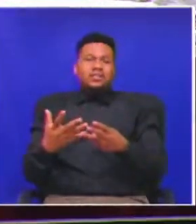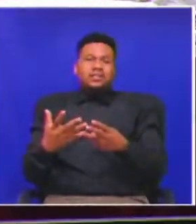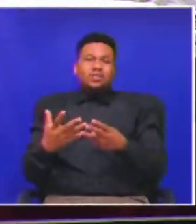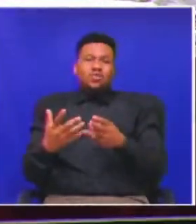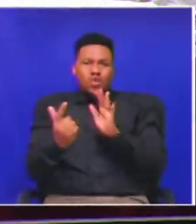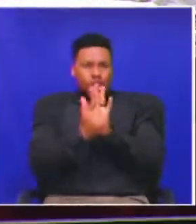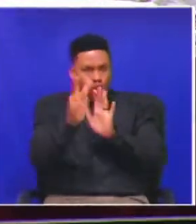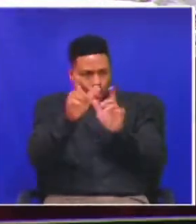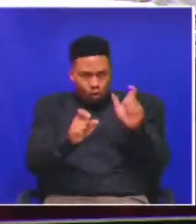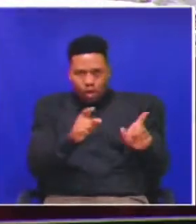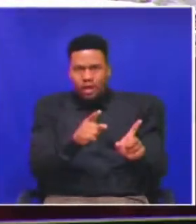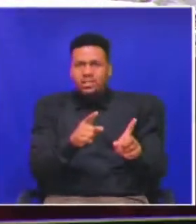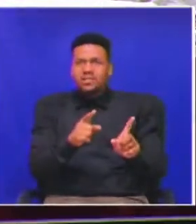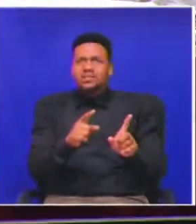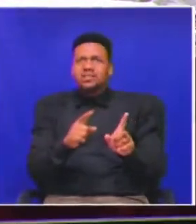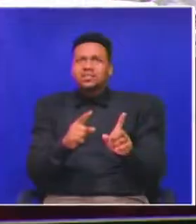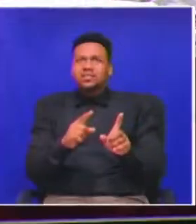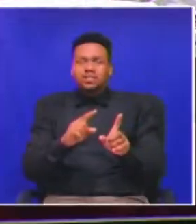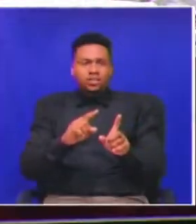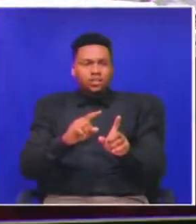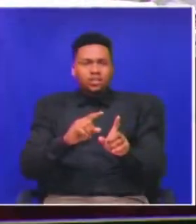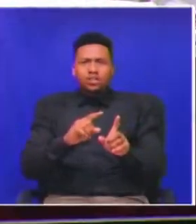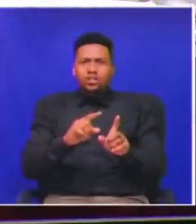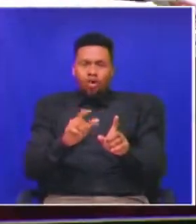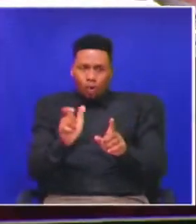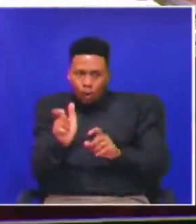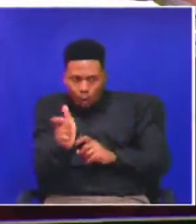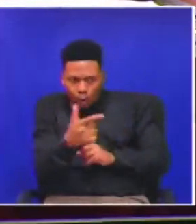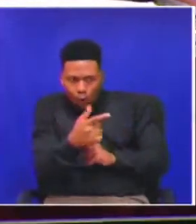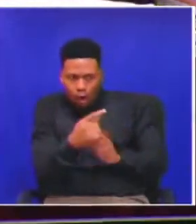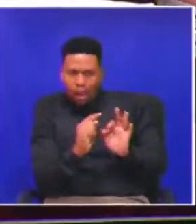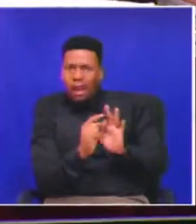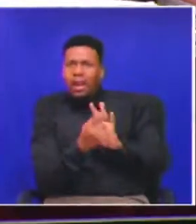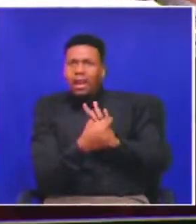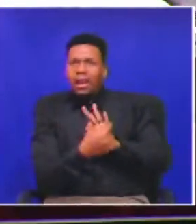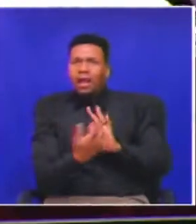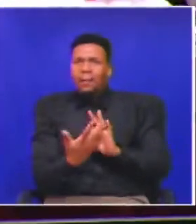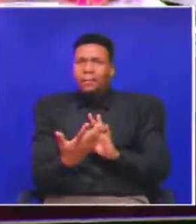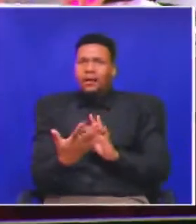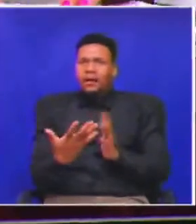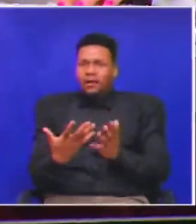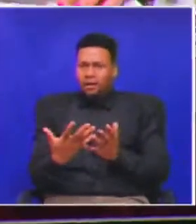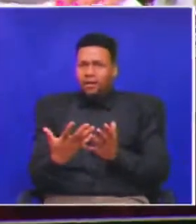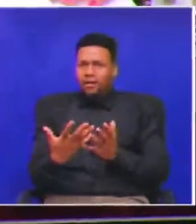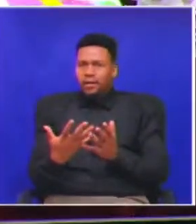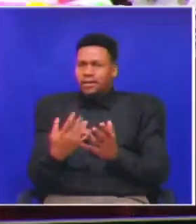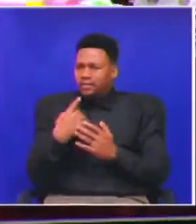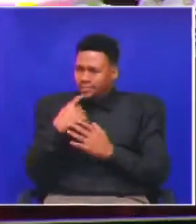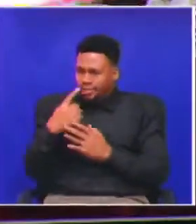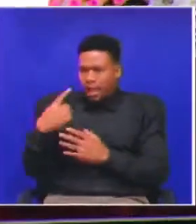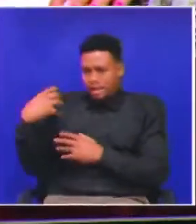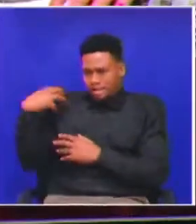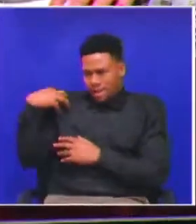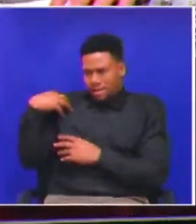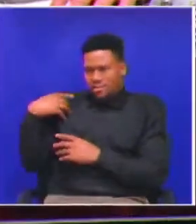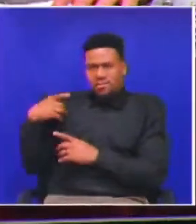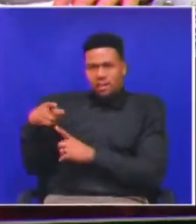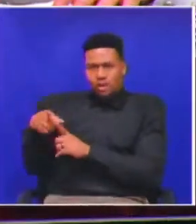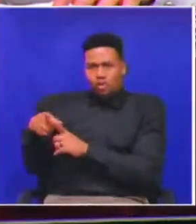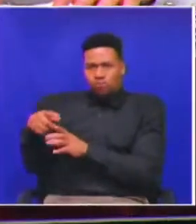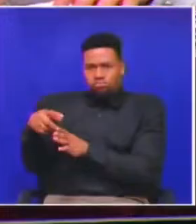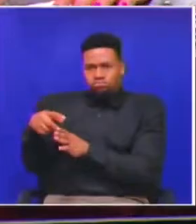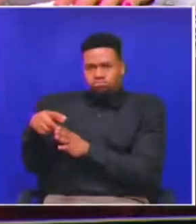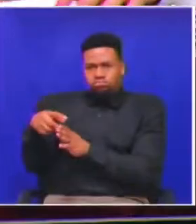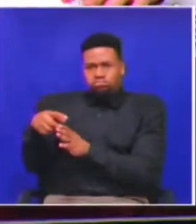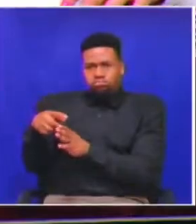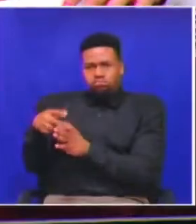vouch for not only that position as being neutral, but all of them vouch for the